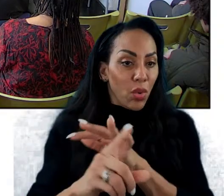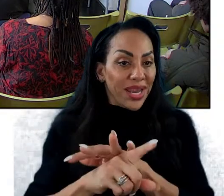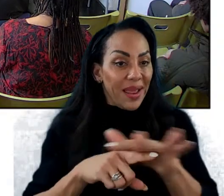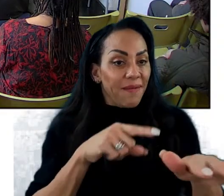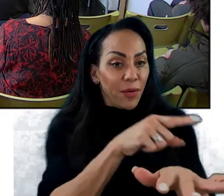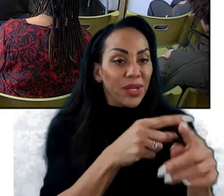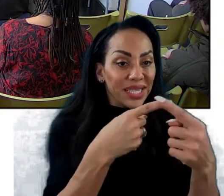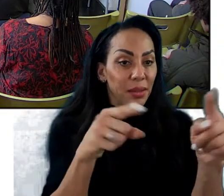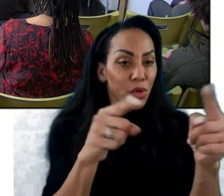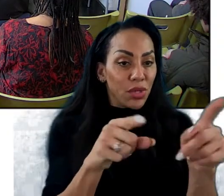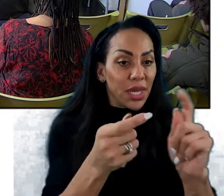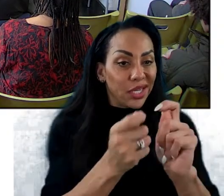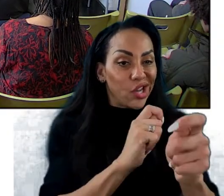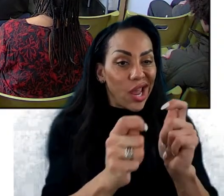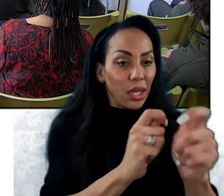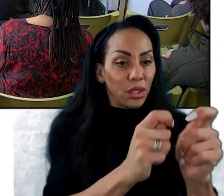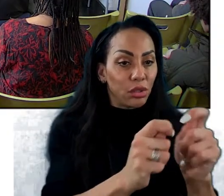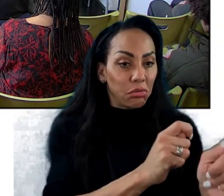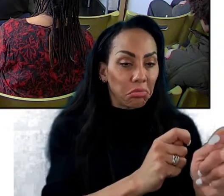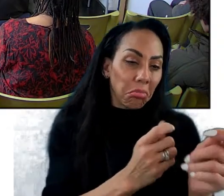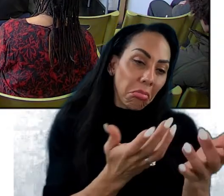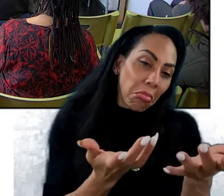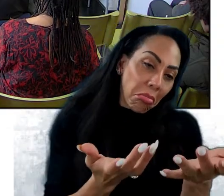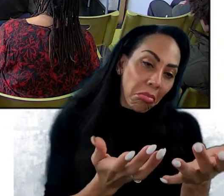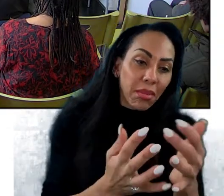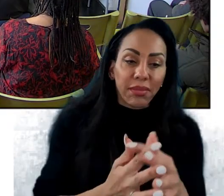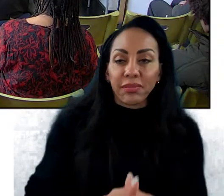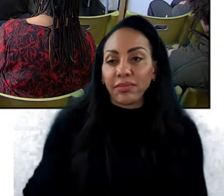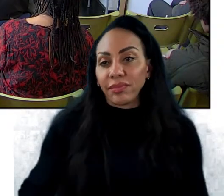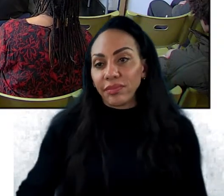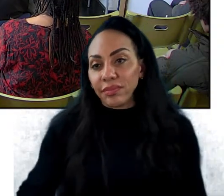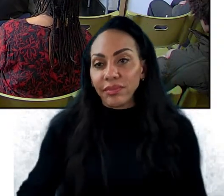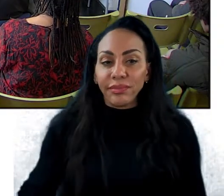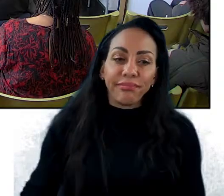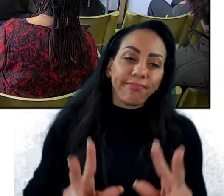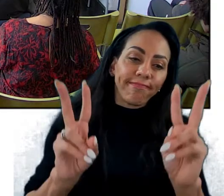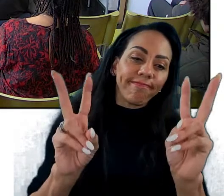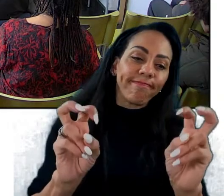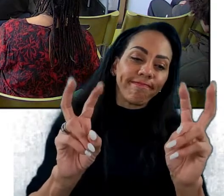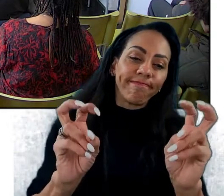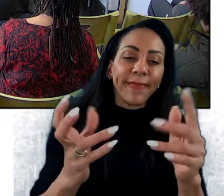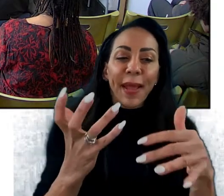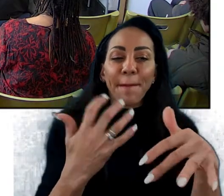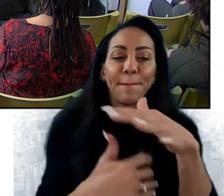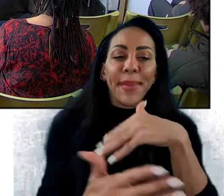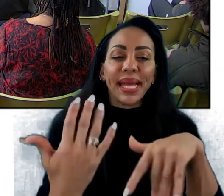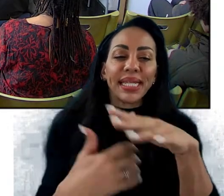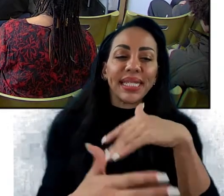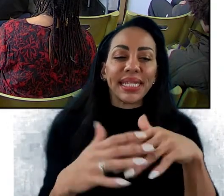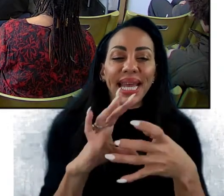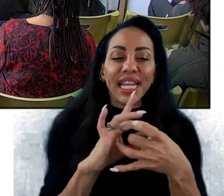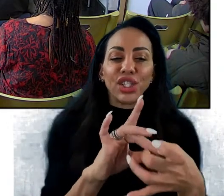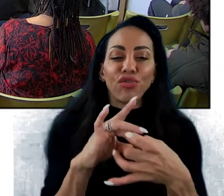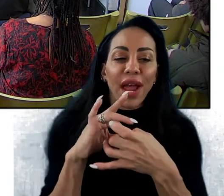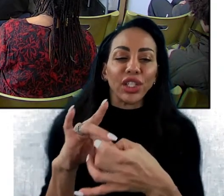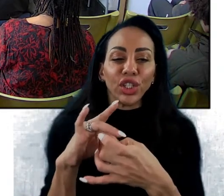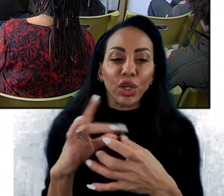the app. So there's kind of mixed interaction modes that we'd like to explore, as well